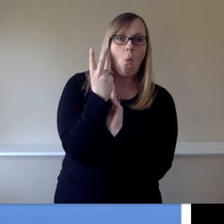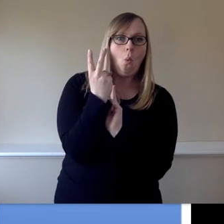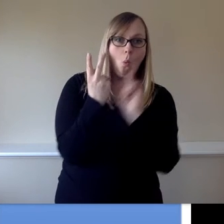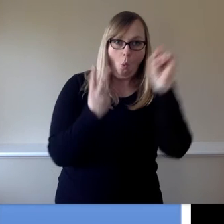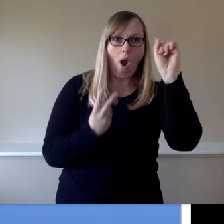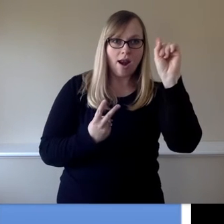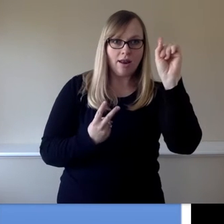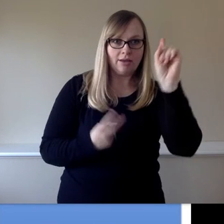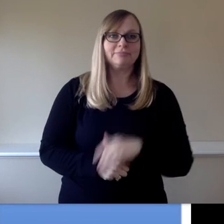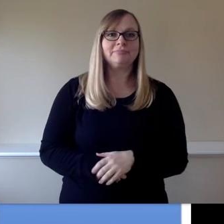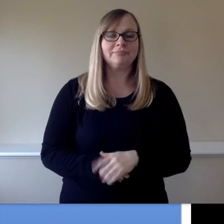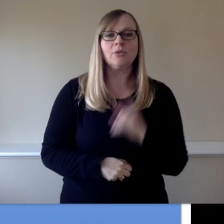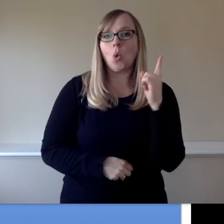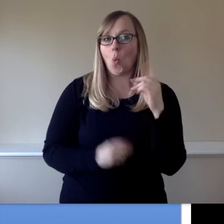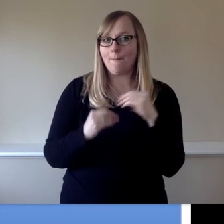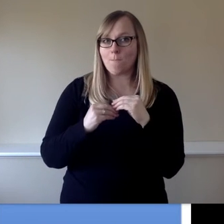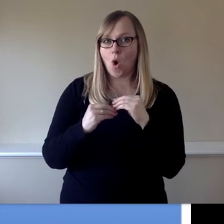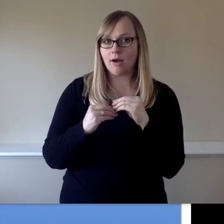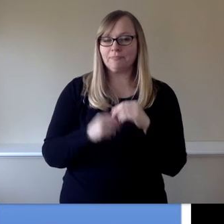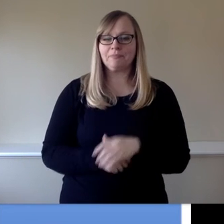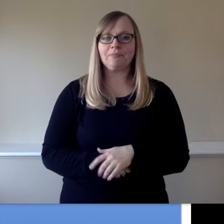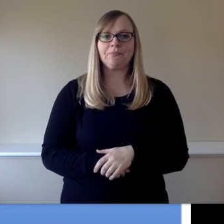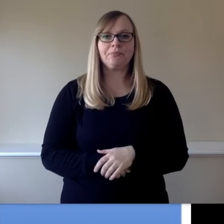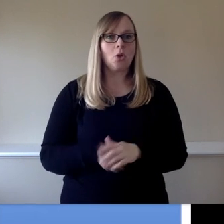We'll do one more hour between 1 and 2.